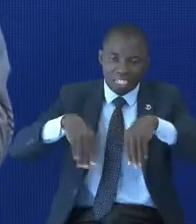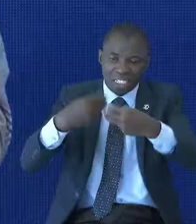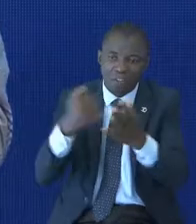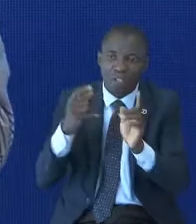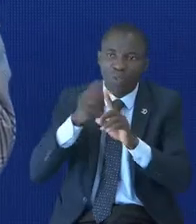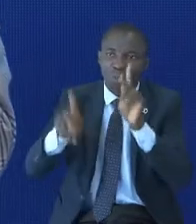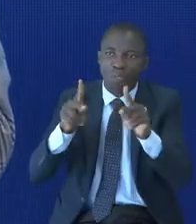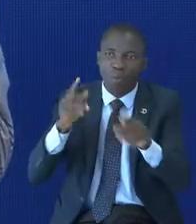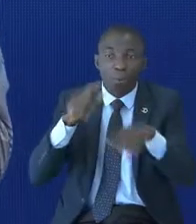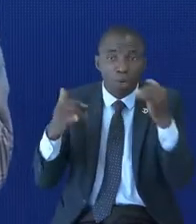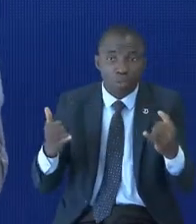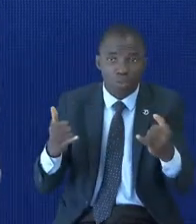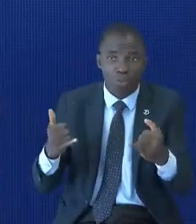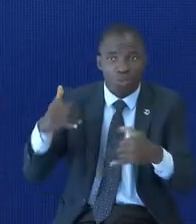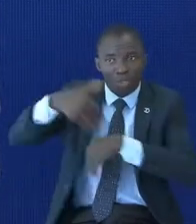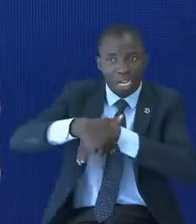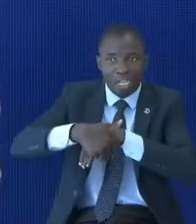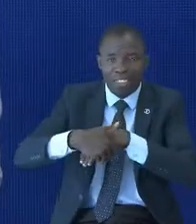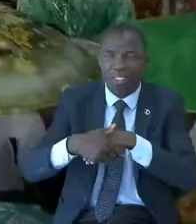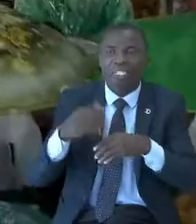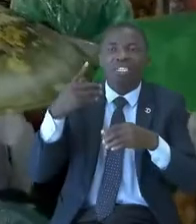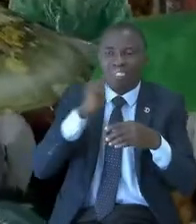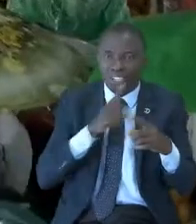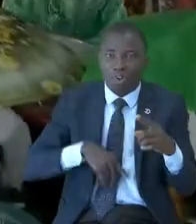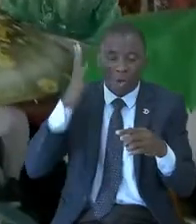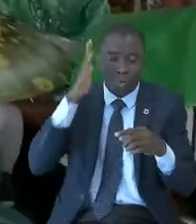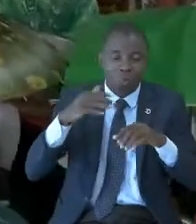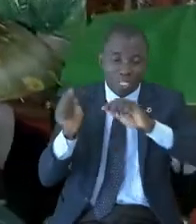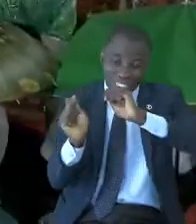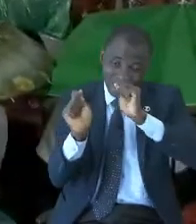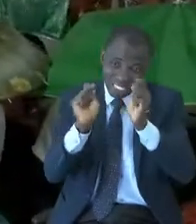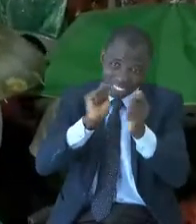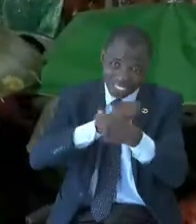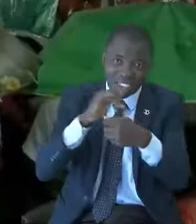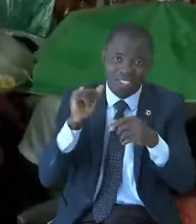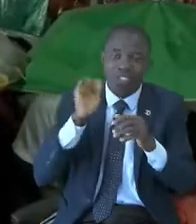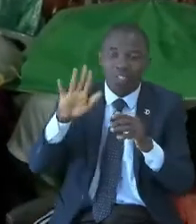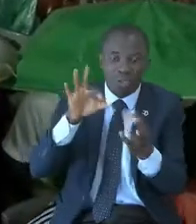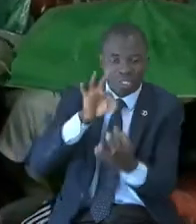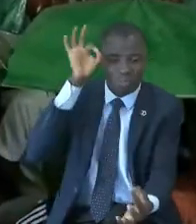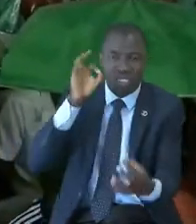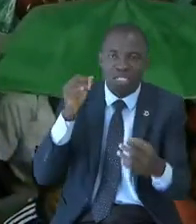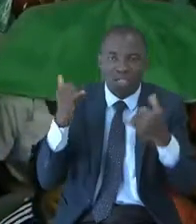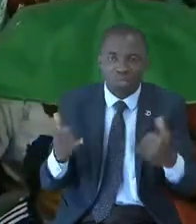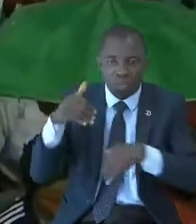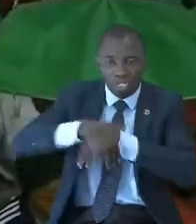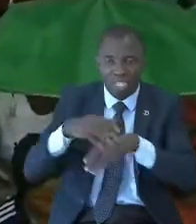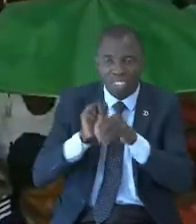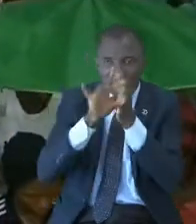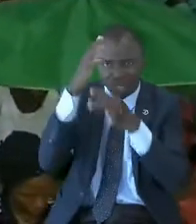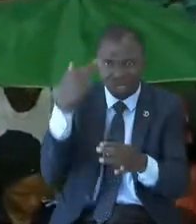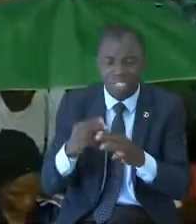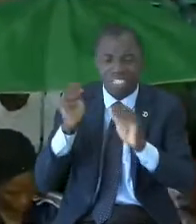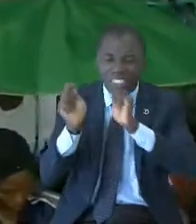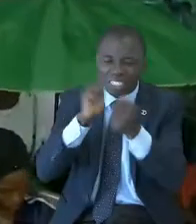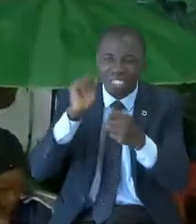the Lord will change that kitchen. It'll change your spirit. It change your